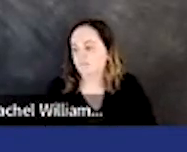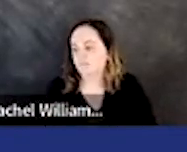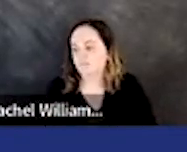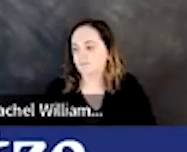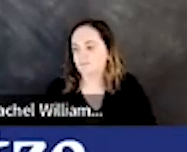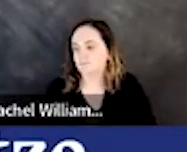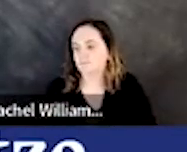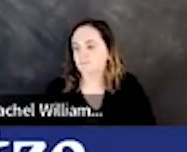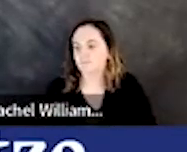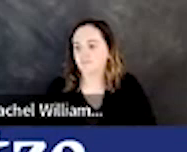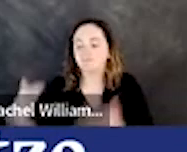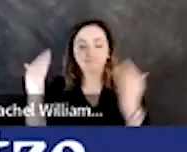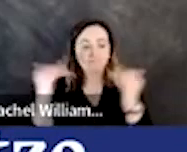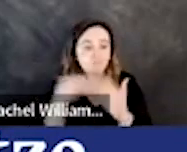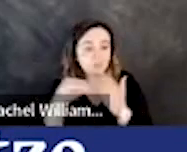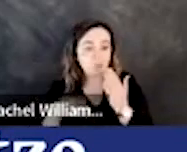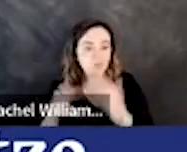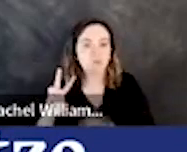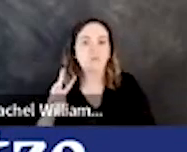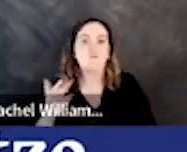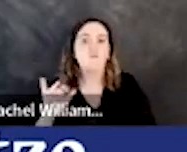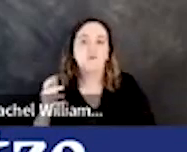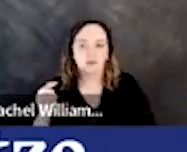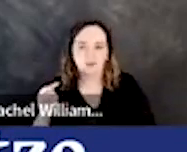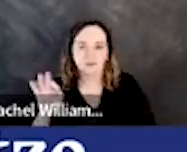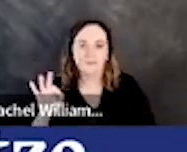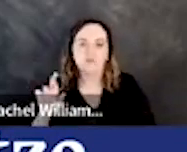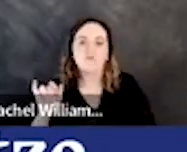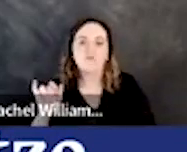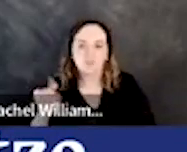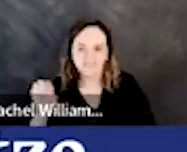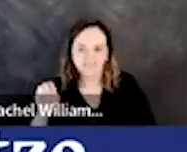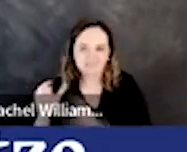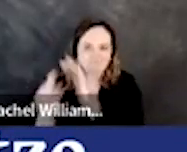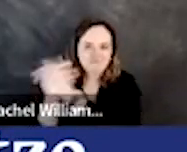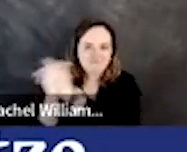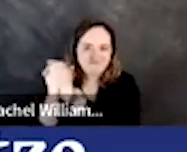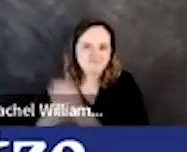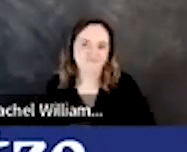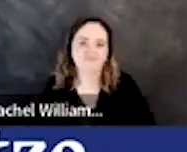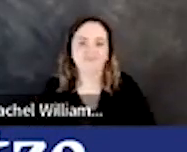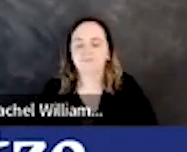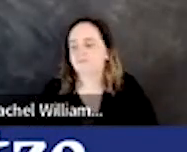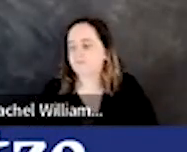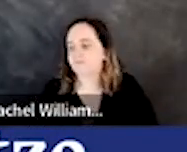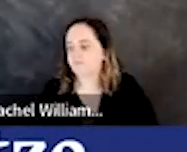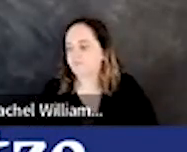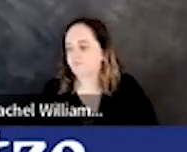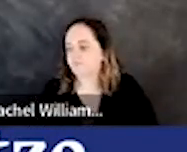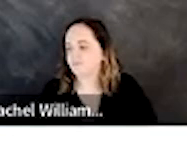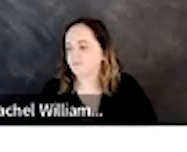And the next student is William Fritz. Congratulations.